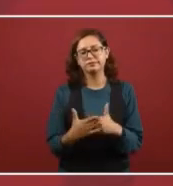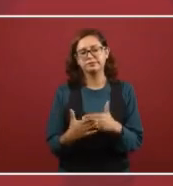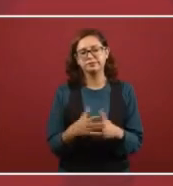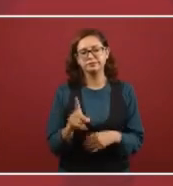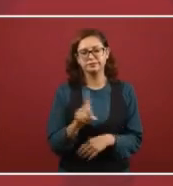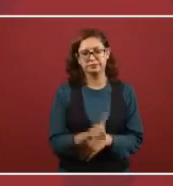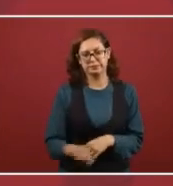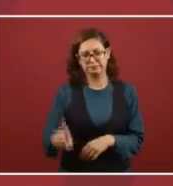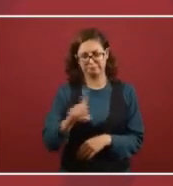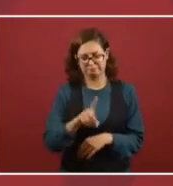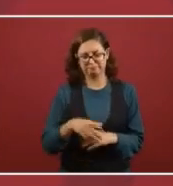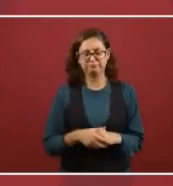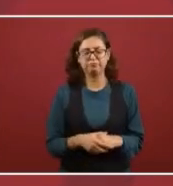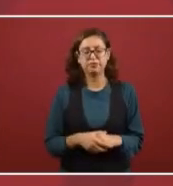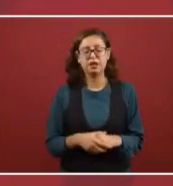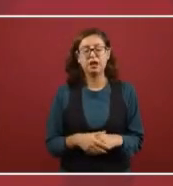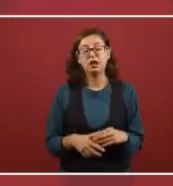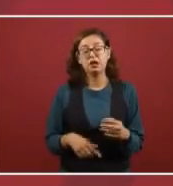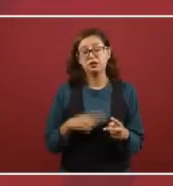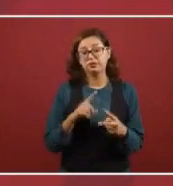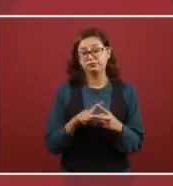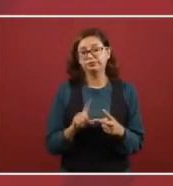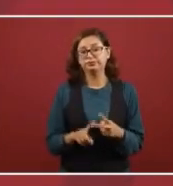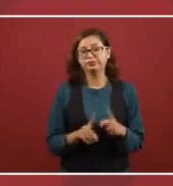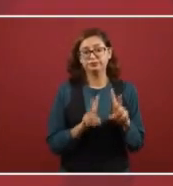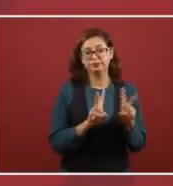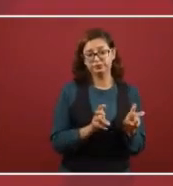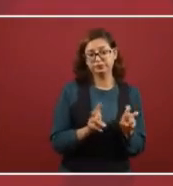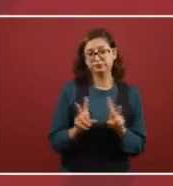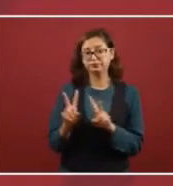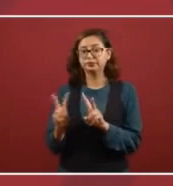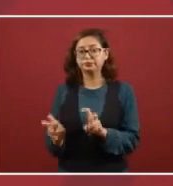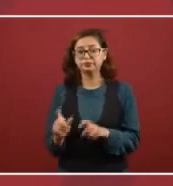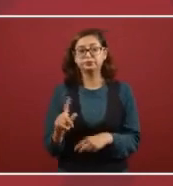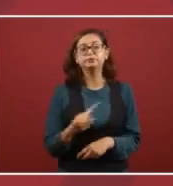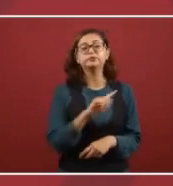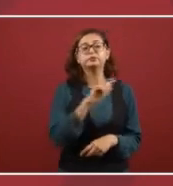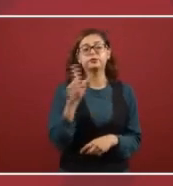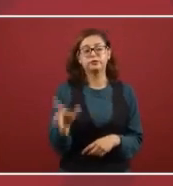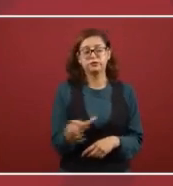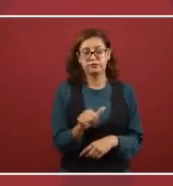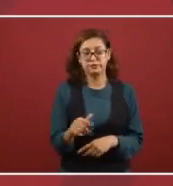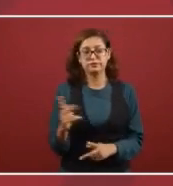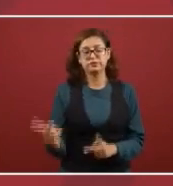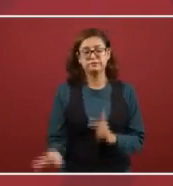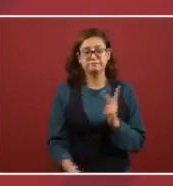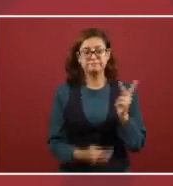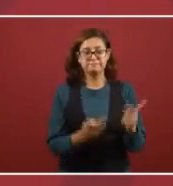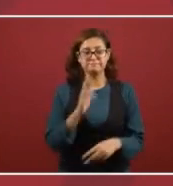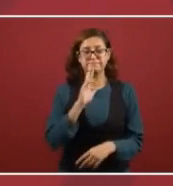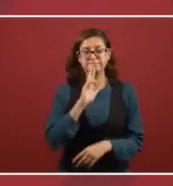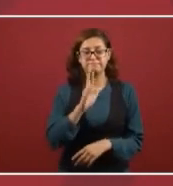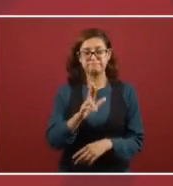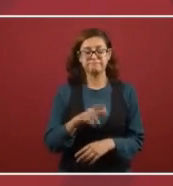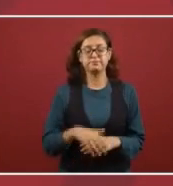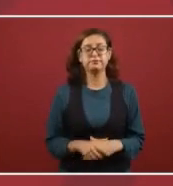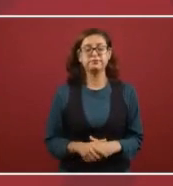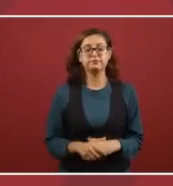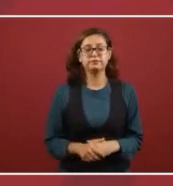These are the two matters. And then we'll open up the session for questions and